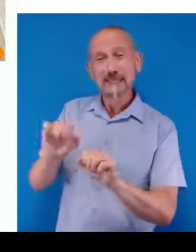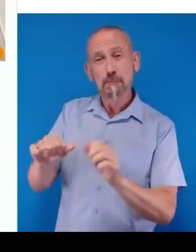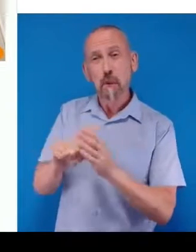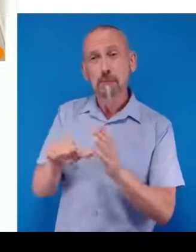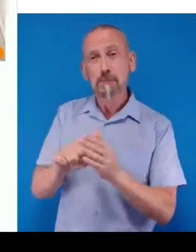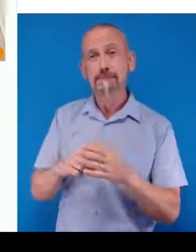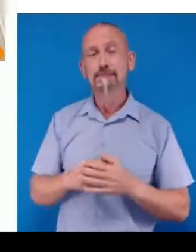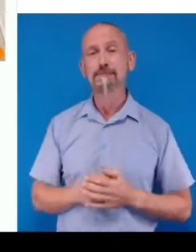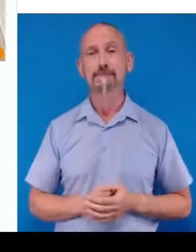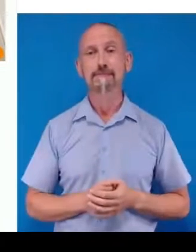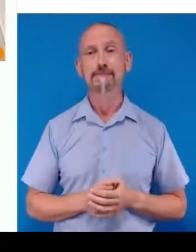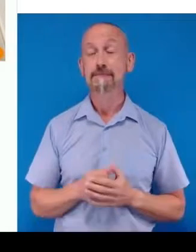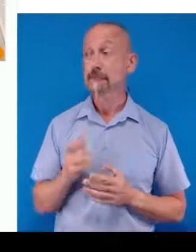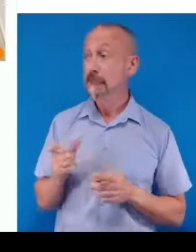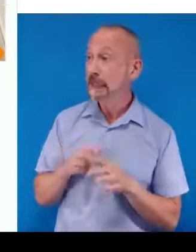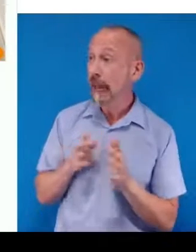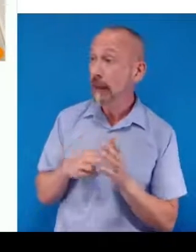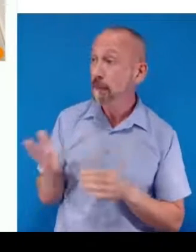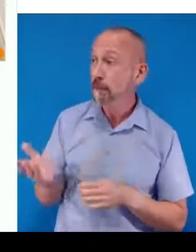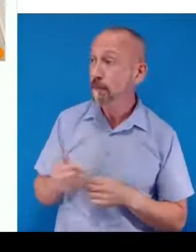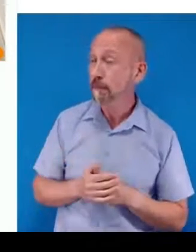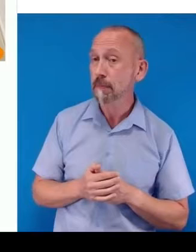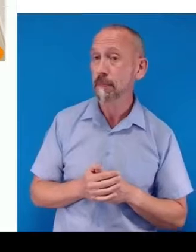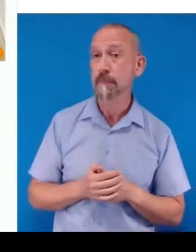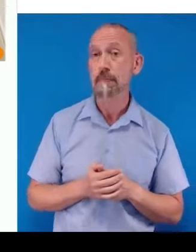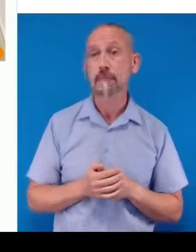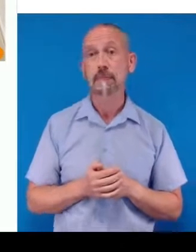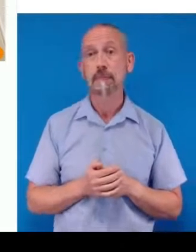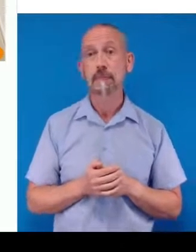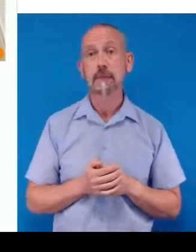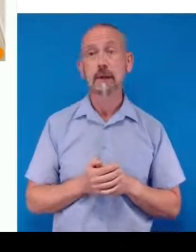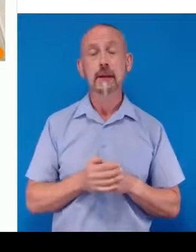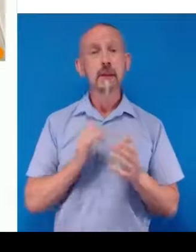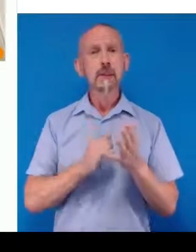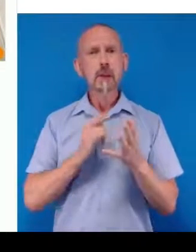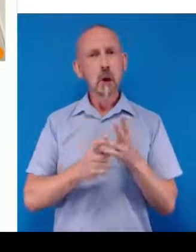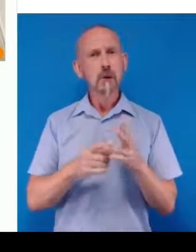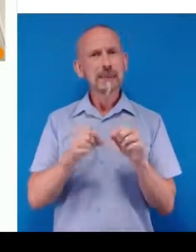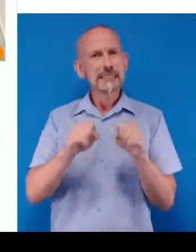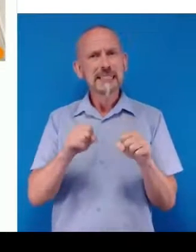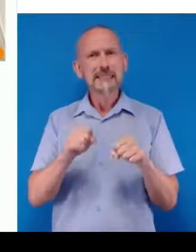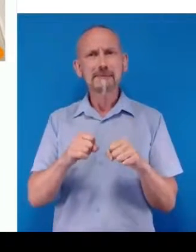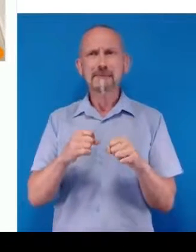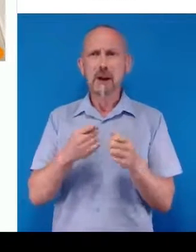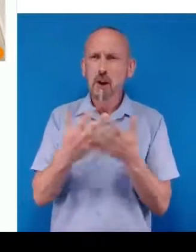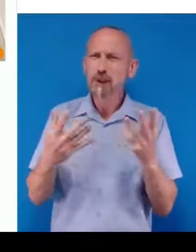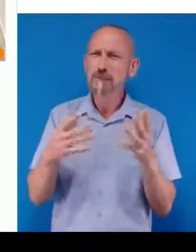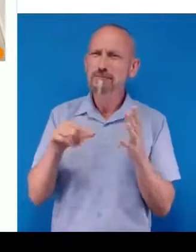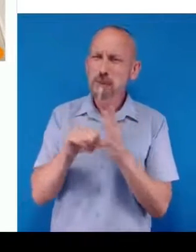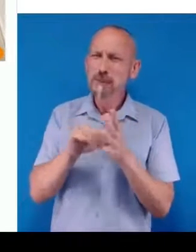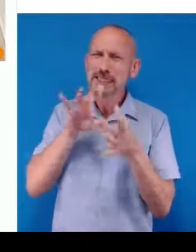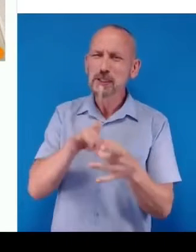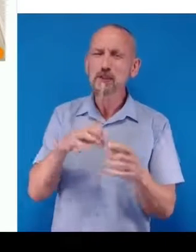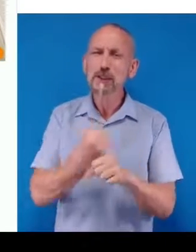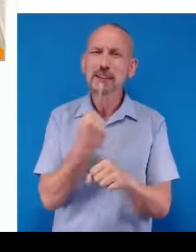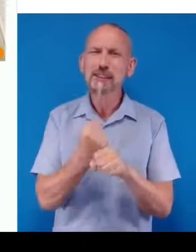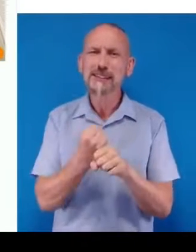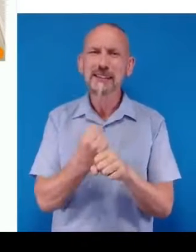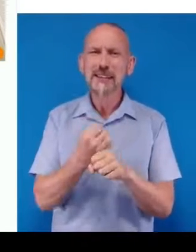able to use platforms like StreamYard, which is browser-based, you have limited ability to adjust the